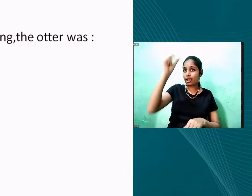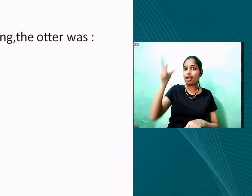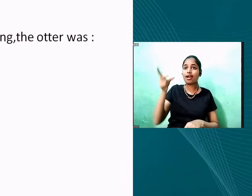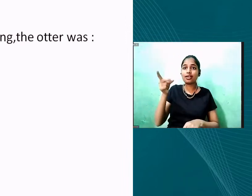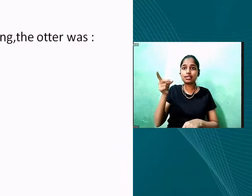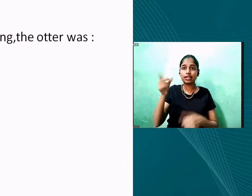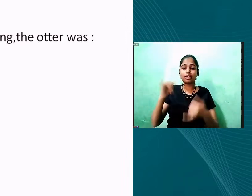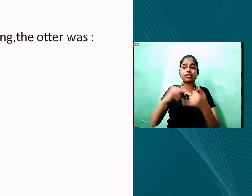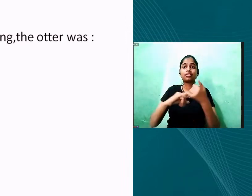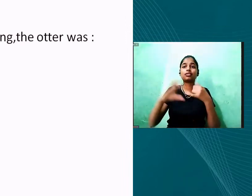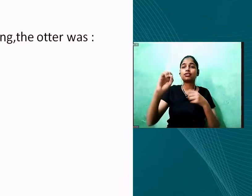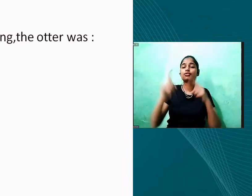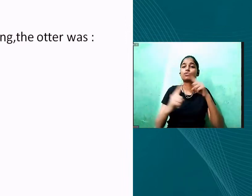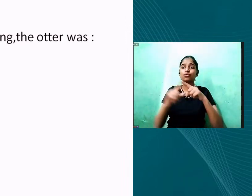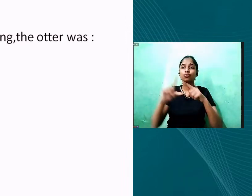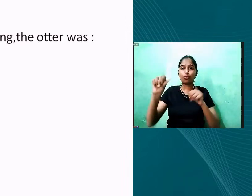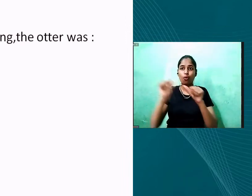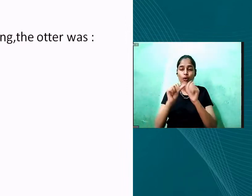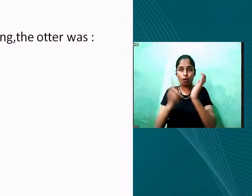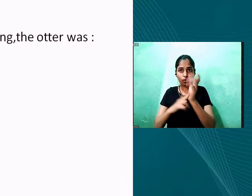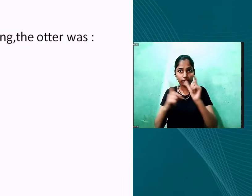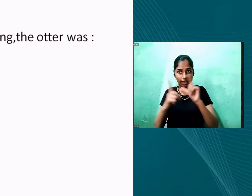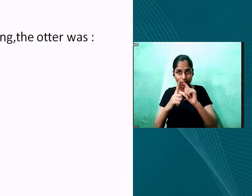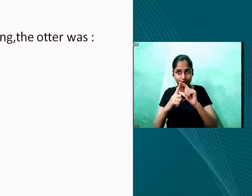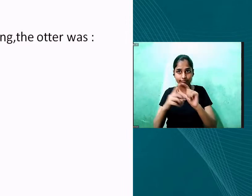Because I was confused because writer was